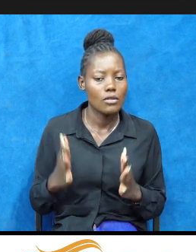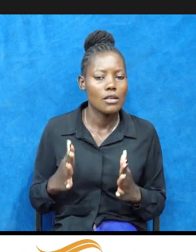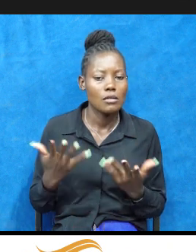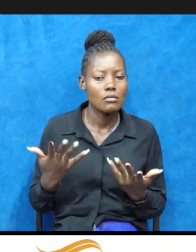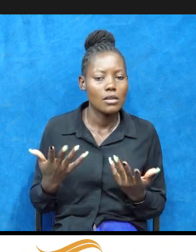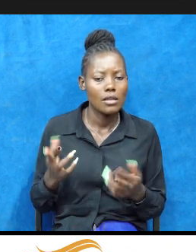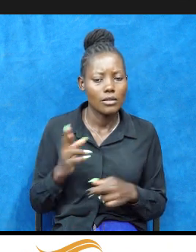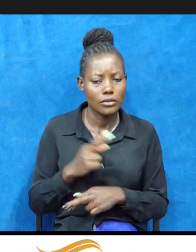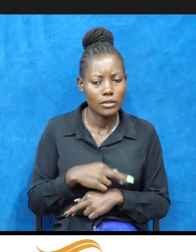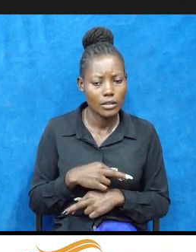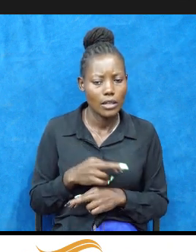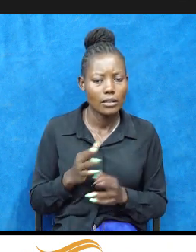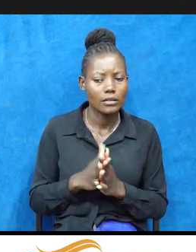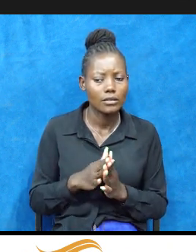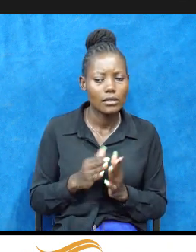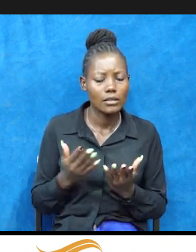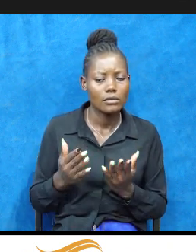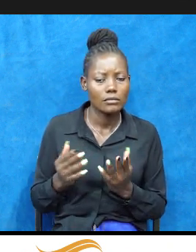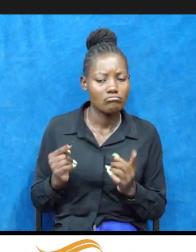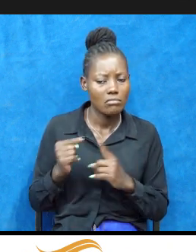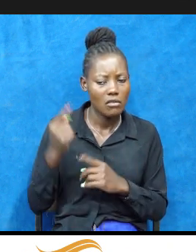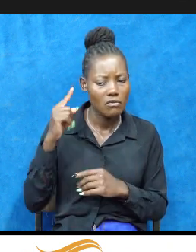for very, very high outputs.